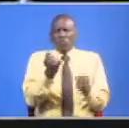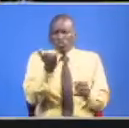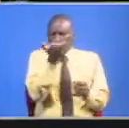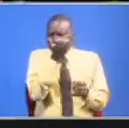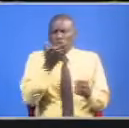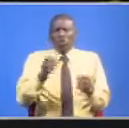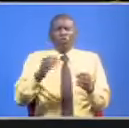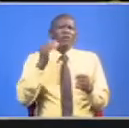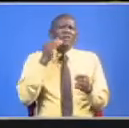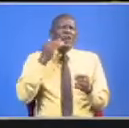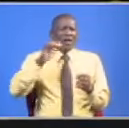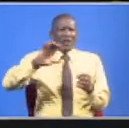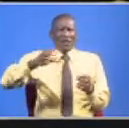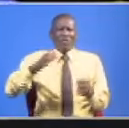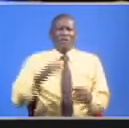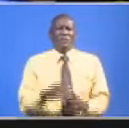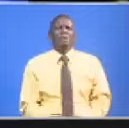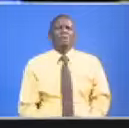Siaya.